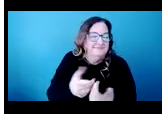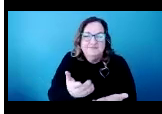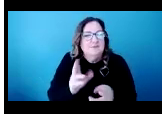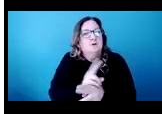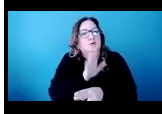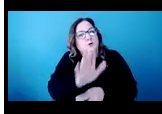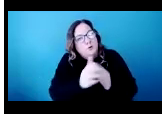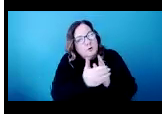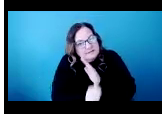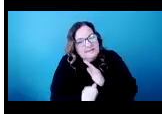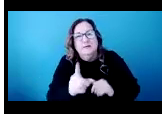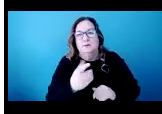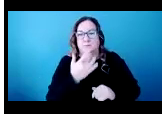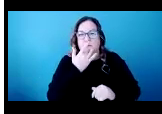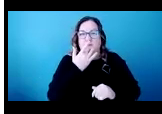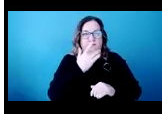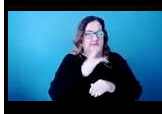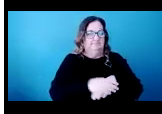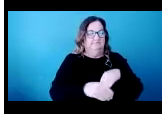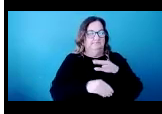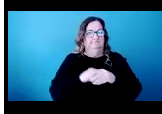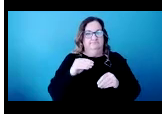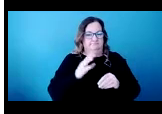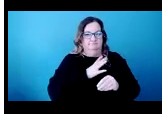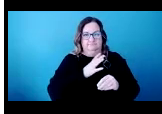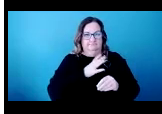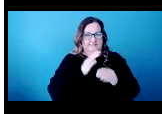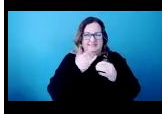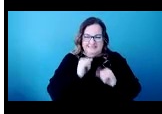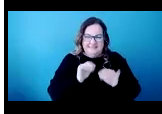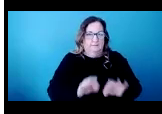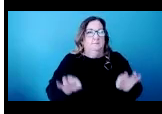you're comfortable to get involved. It's still valuable even if it's small.